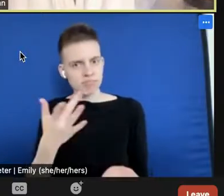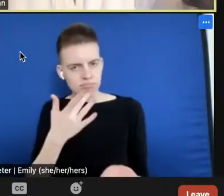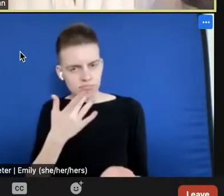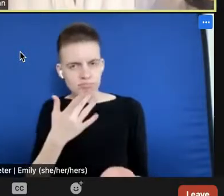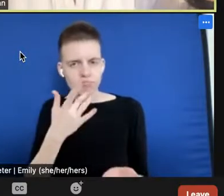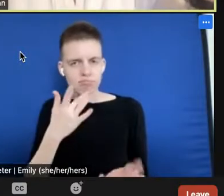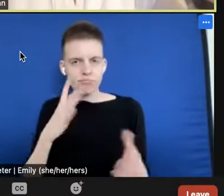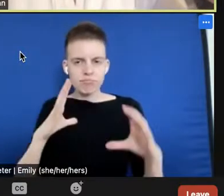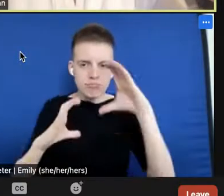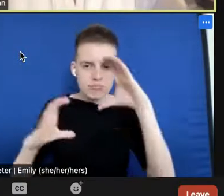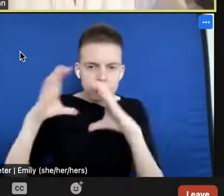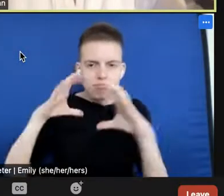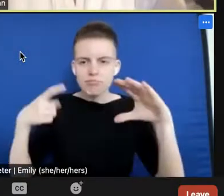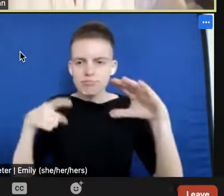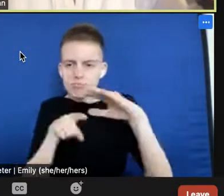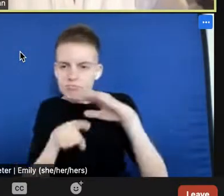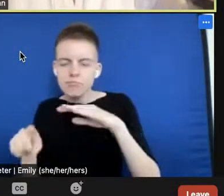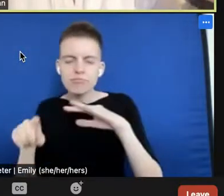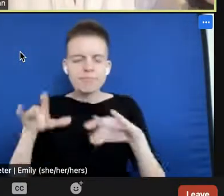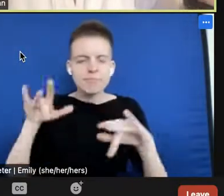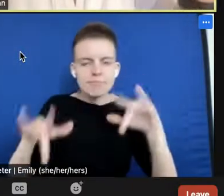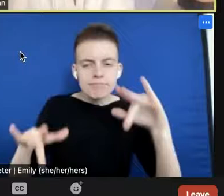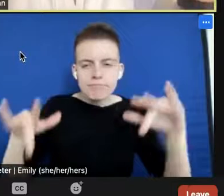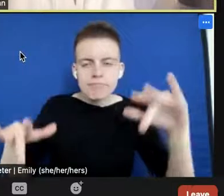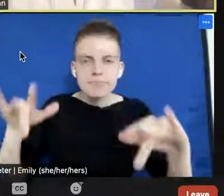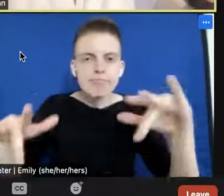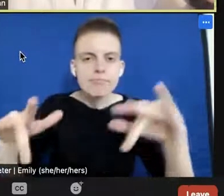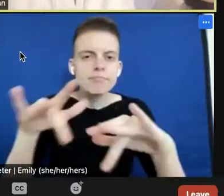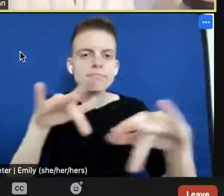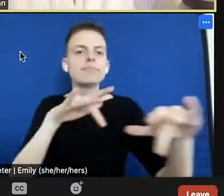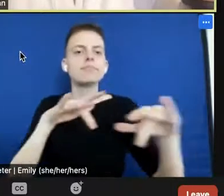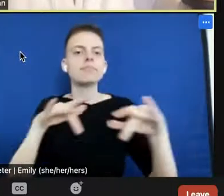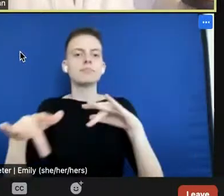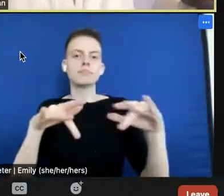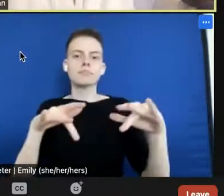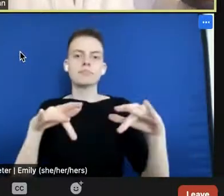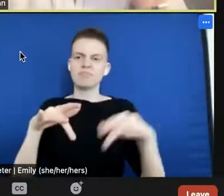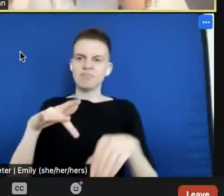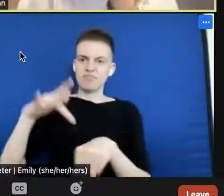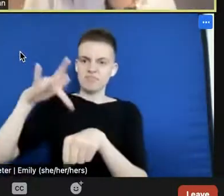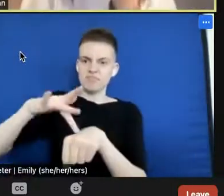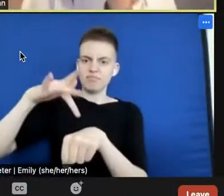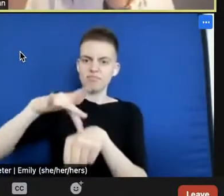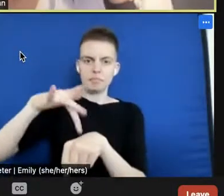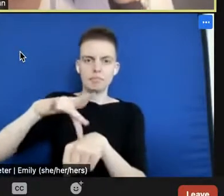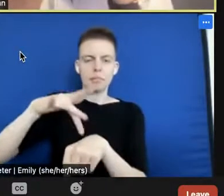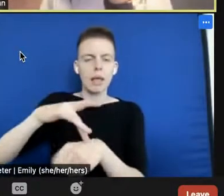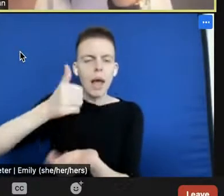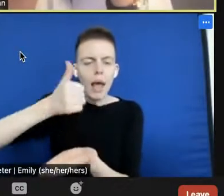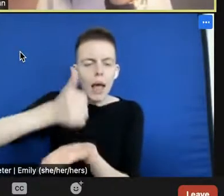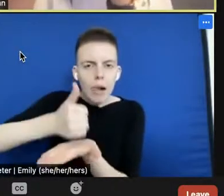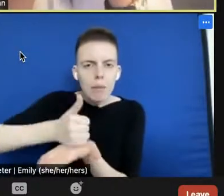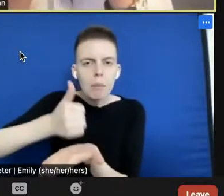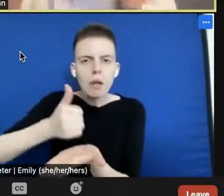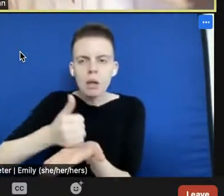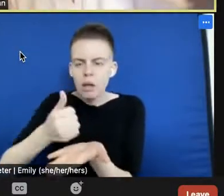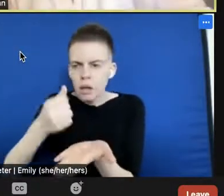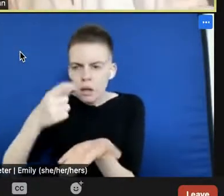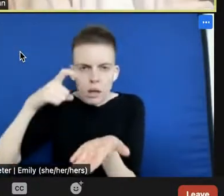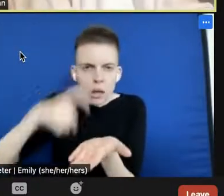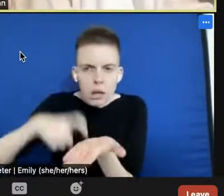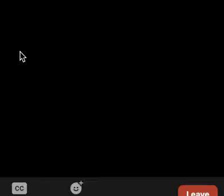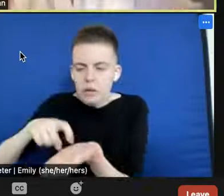world or the environment tactually. They efficiently use the tactual sense to identify small objects. They pick it up and they kind of like